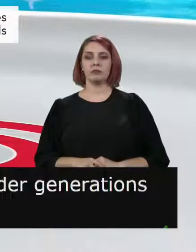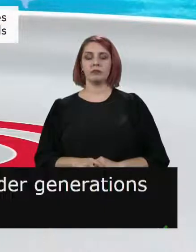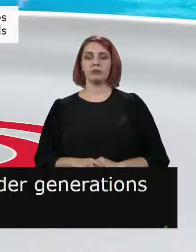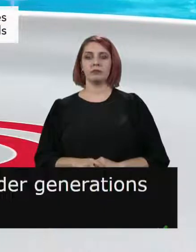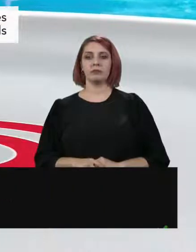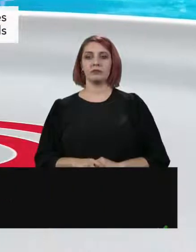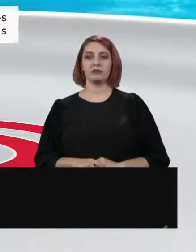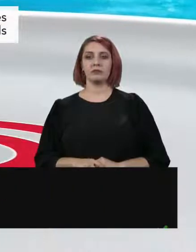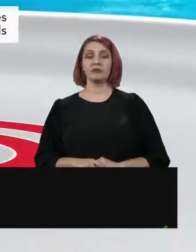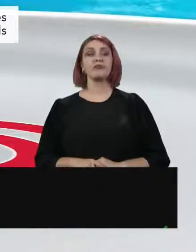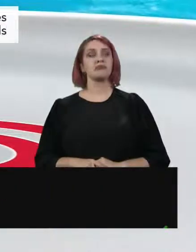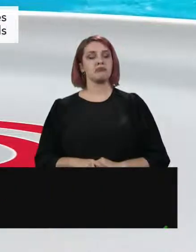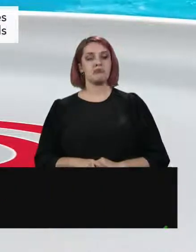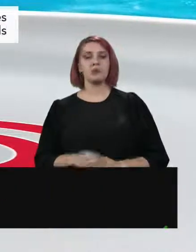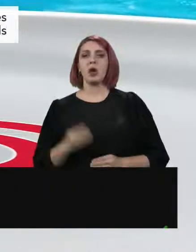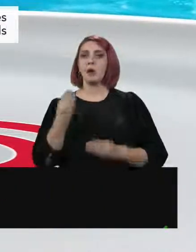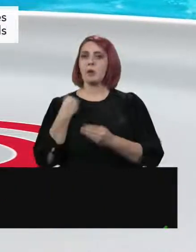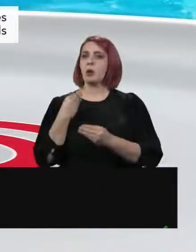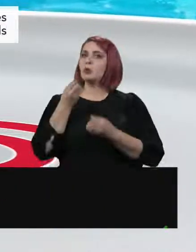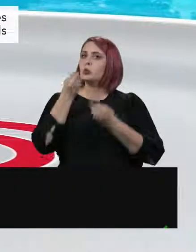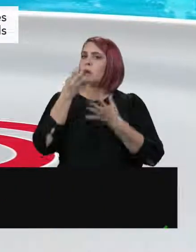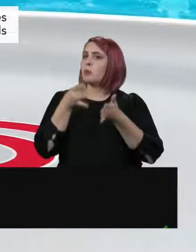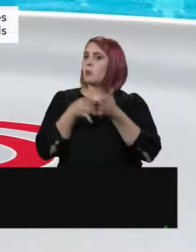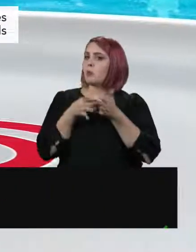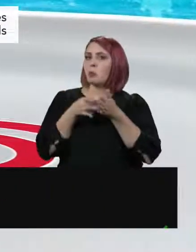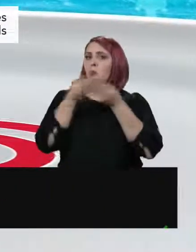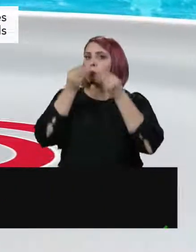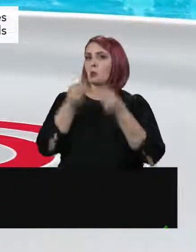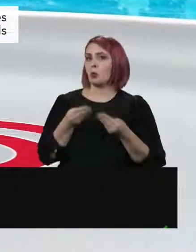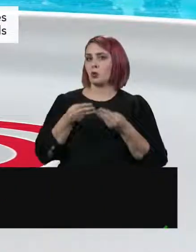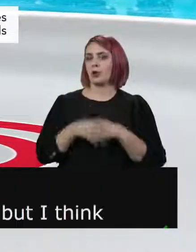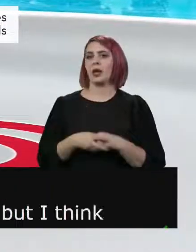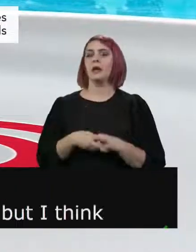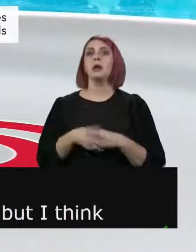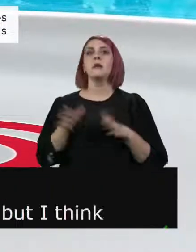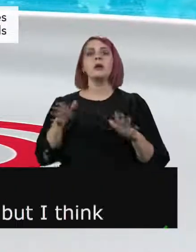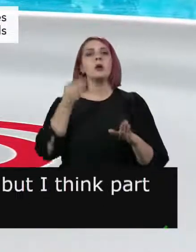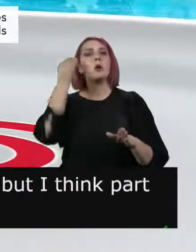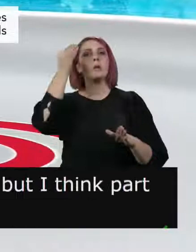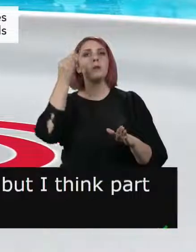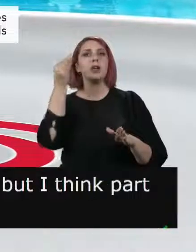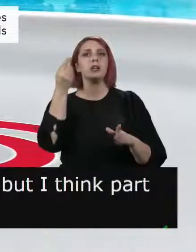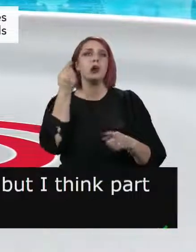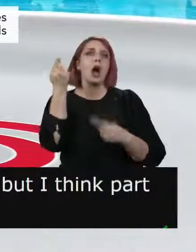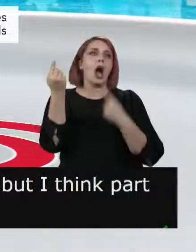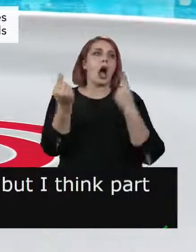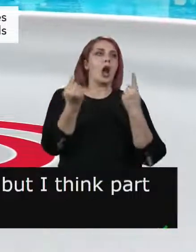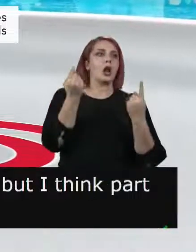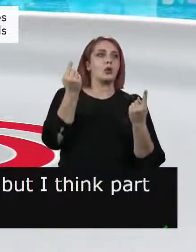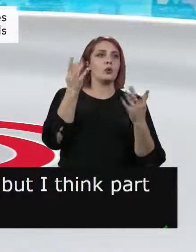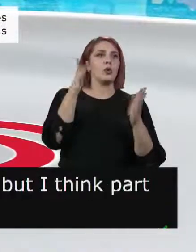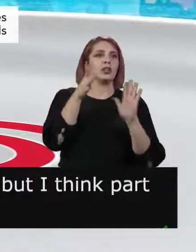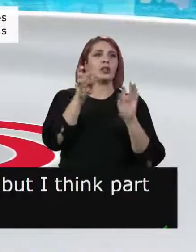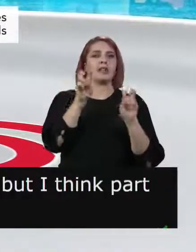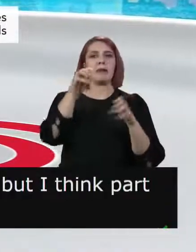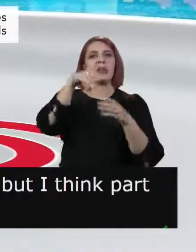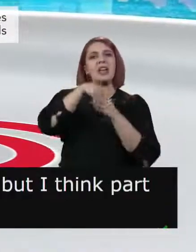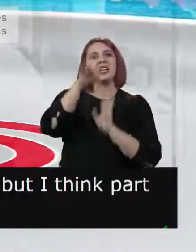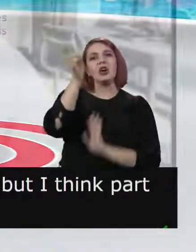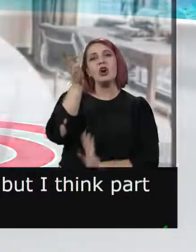question. But I think part of that falls under this idea that